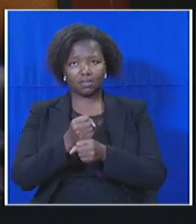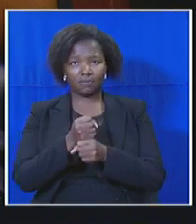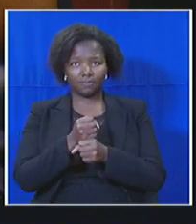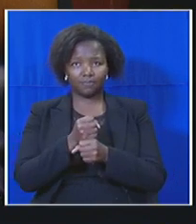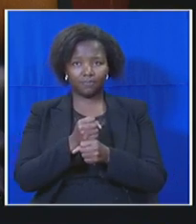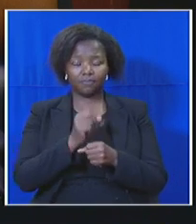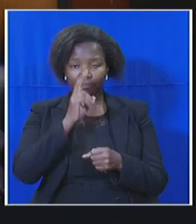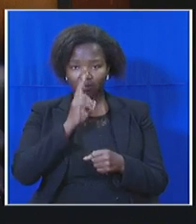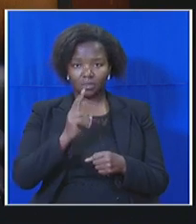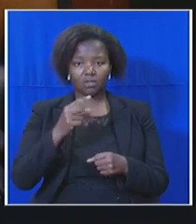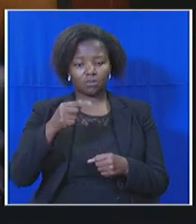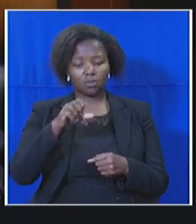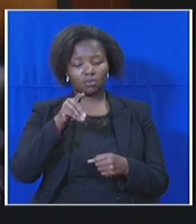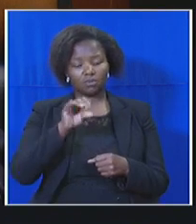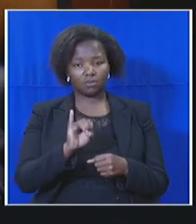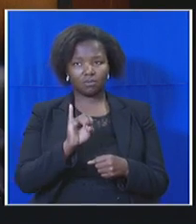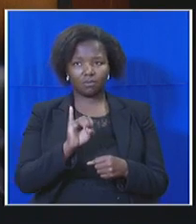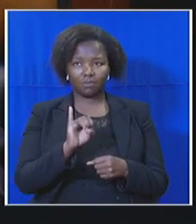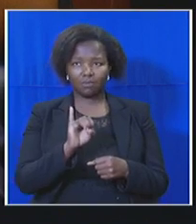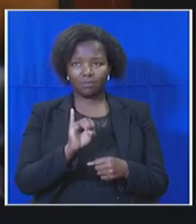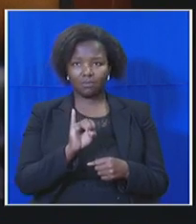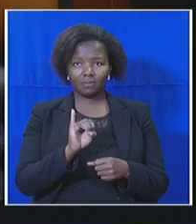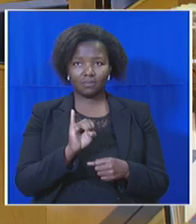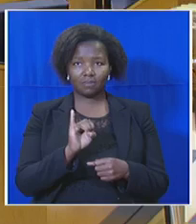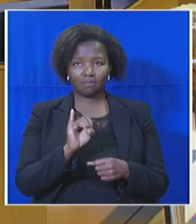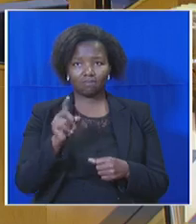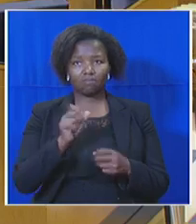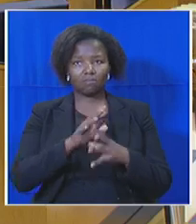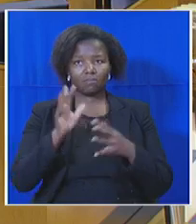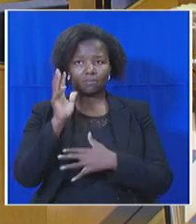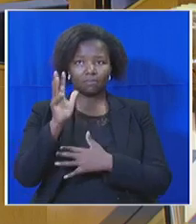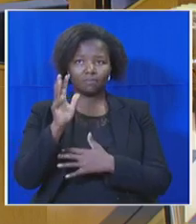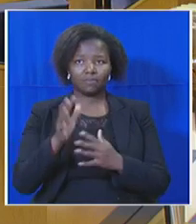Honorable Godi, the chairperson of the committee, will introduce the reports.